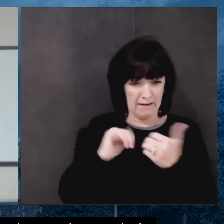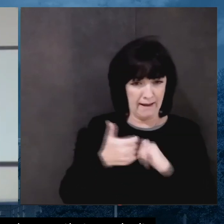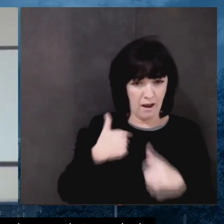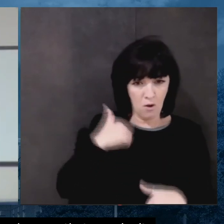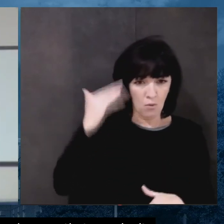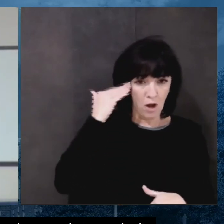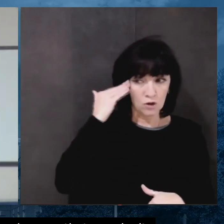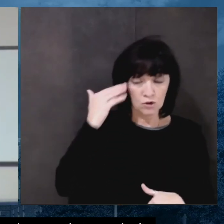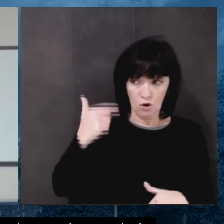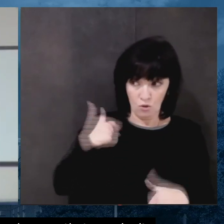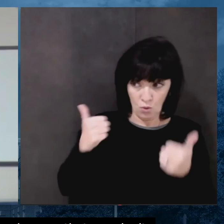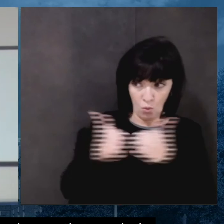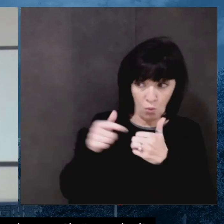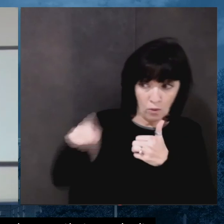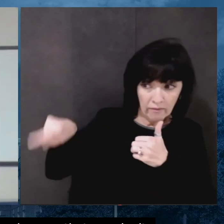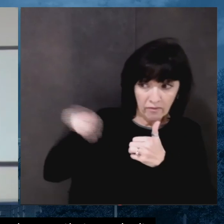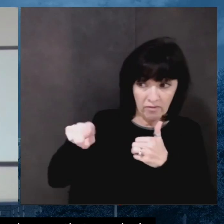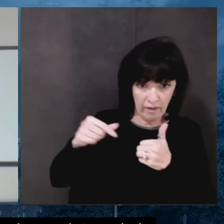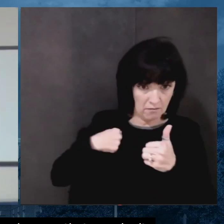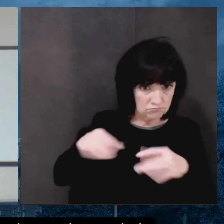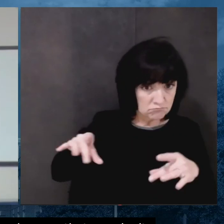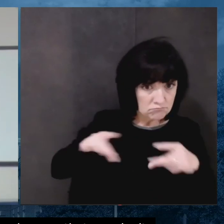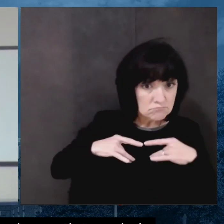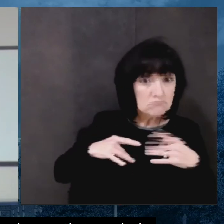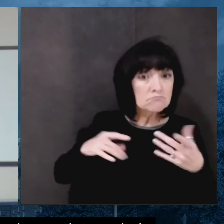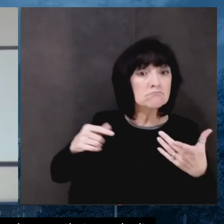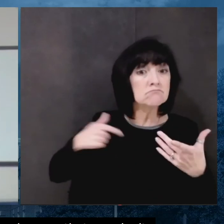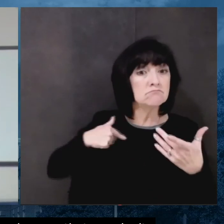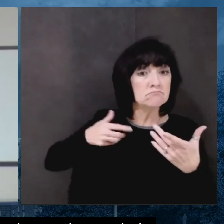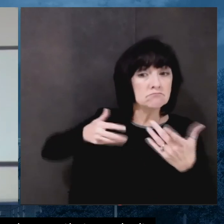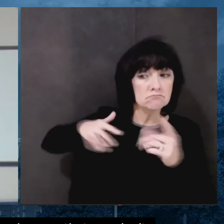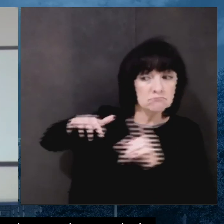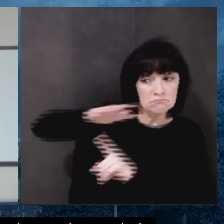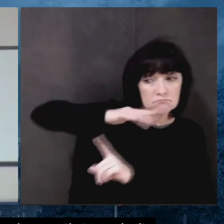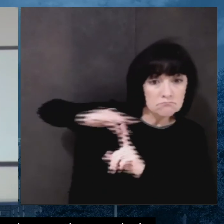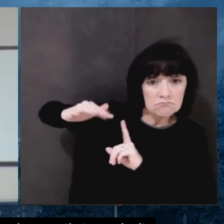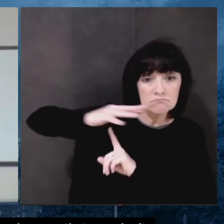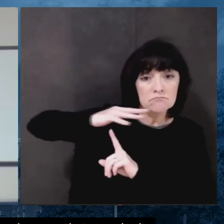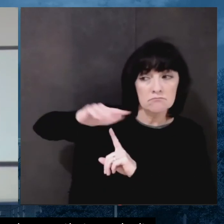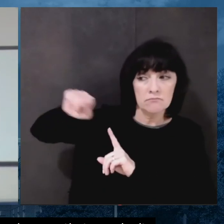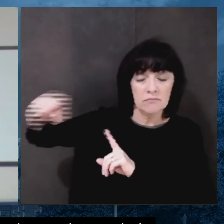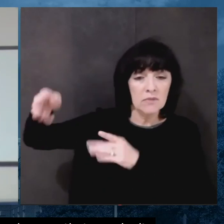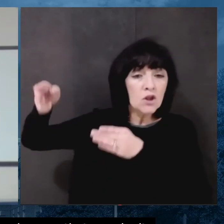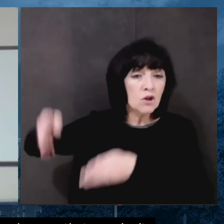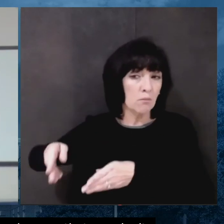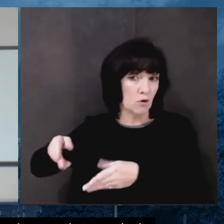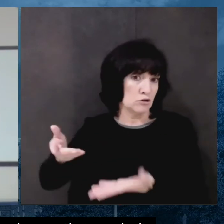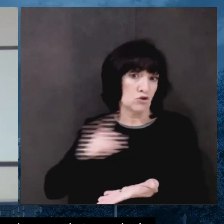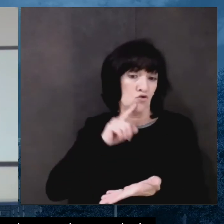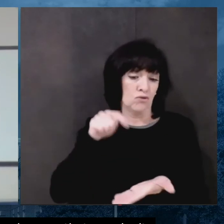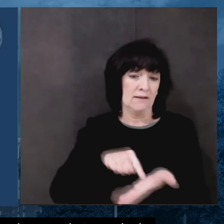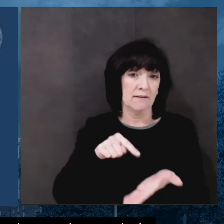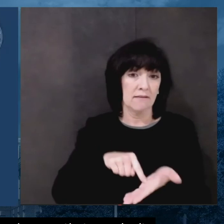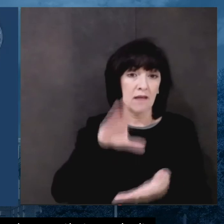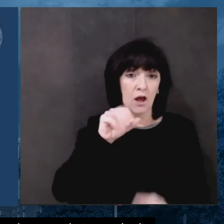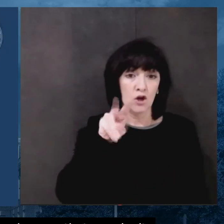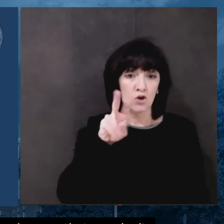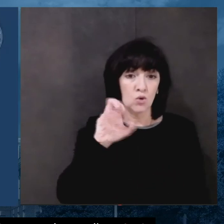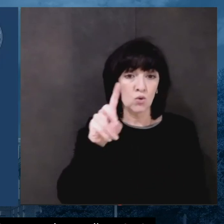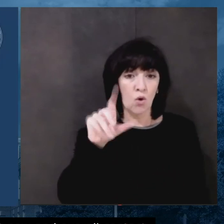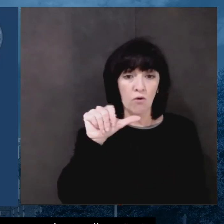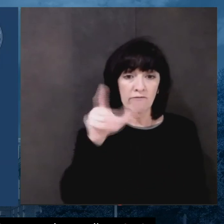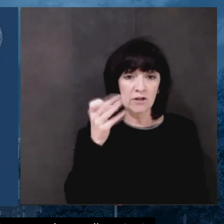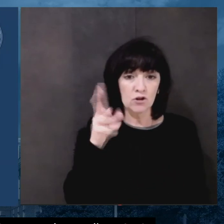app is definitely complements what we're doing right now with our overall contact tracing strategy. So that's